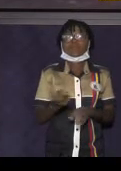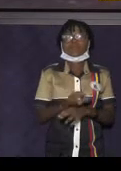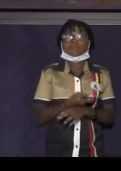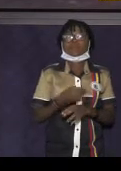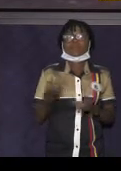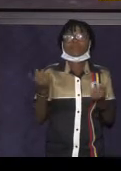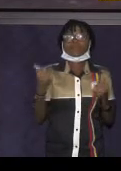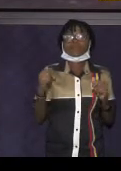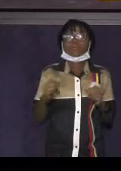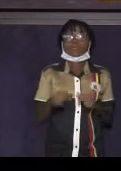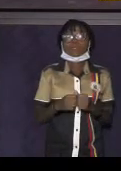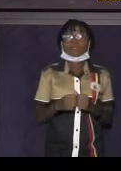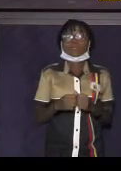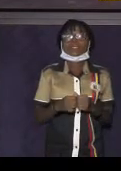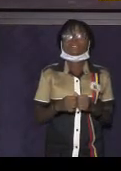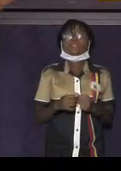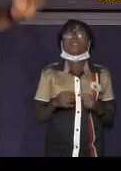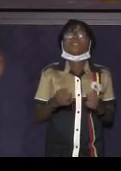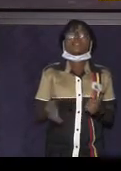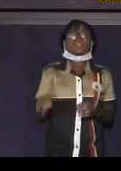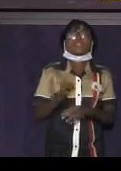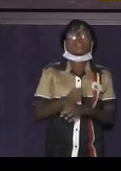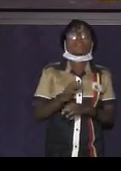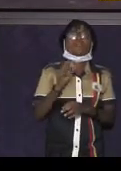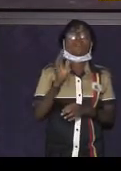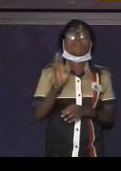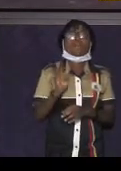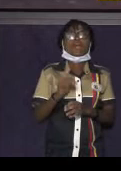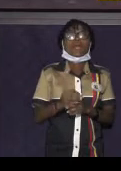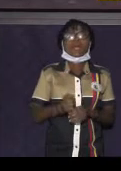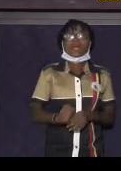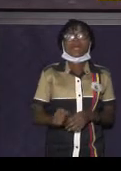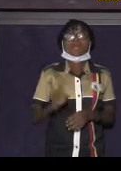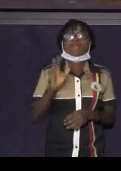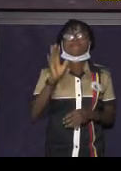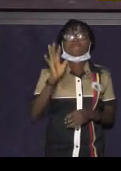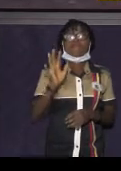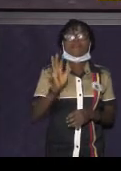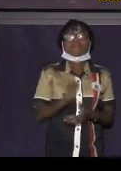comes down. But instead of writing b, I write 5. Now I will have to